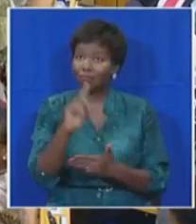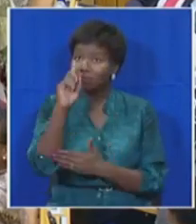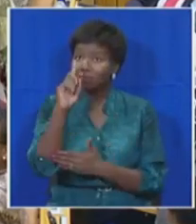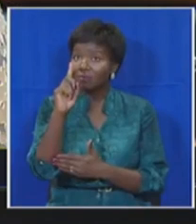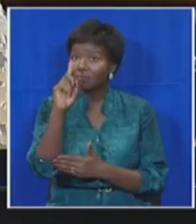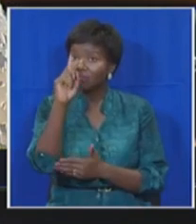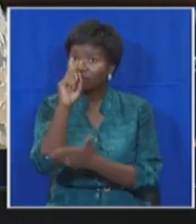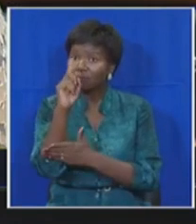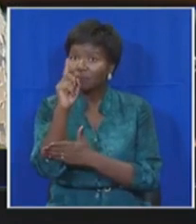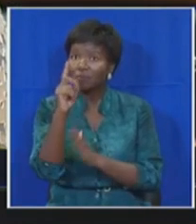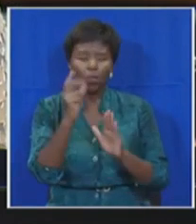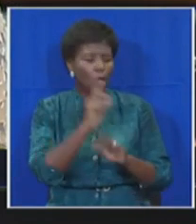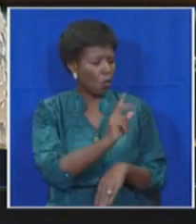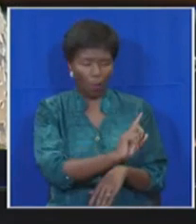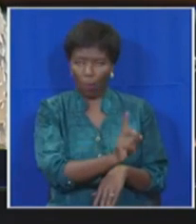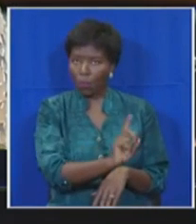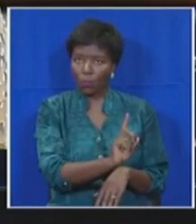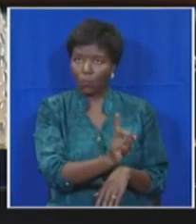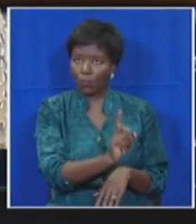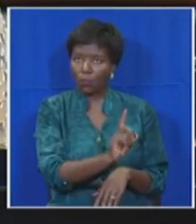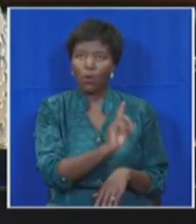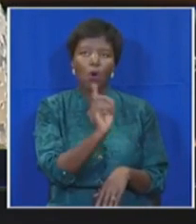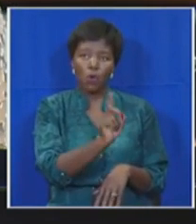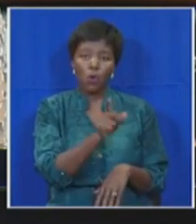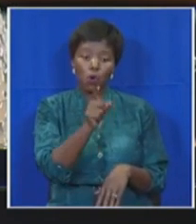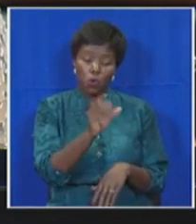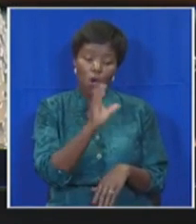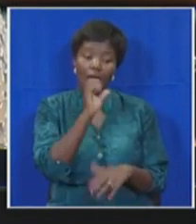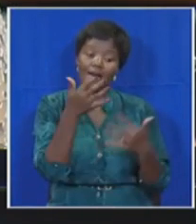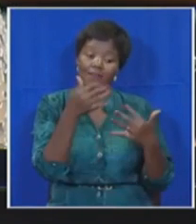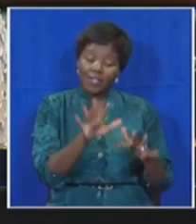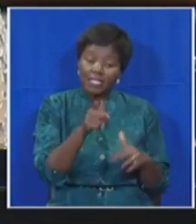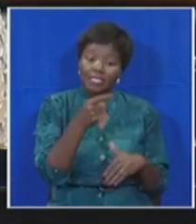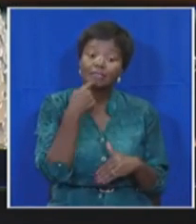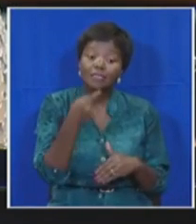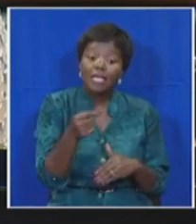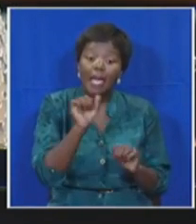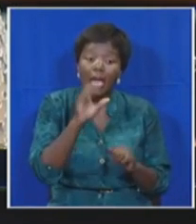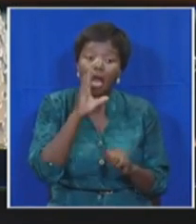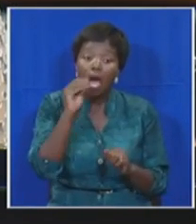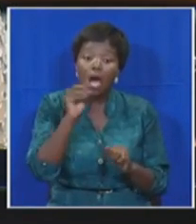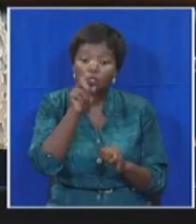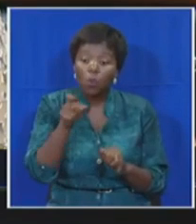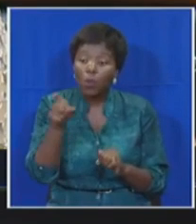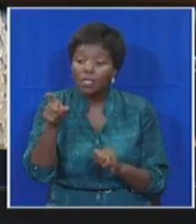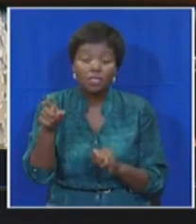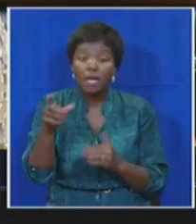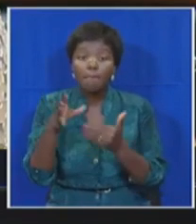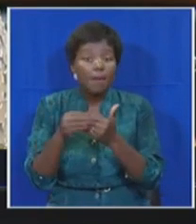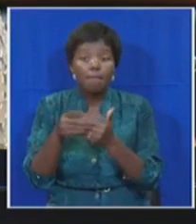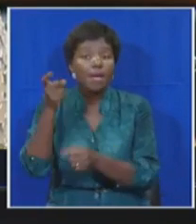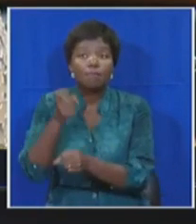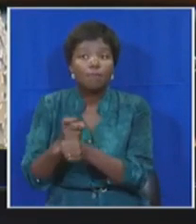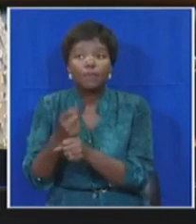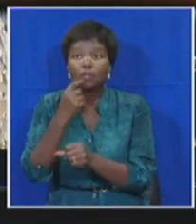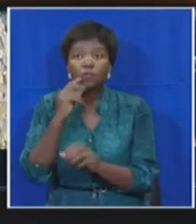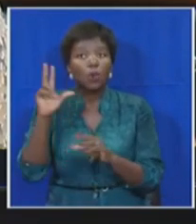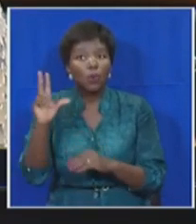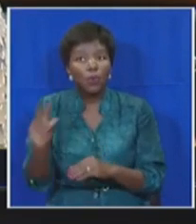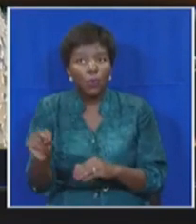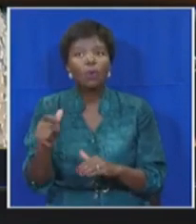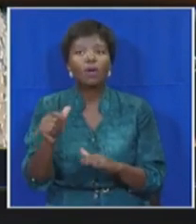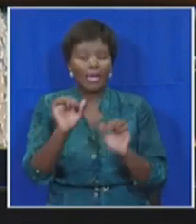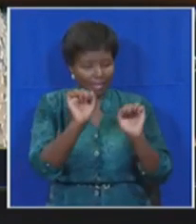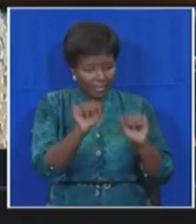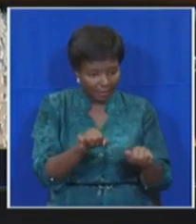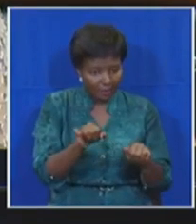Chair? no. You stood and asked whether the member wanted to take a question. I He agree, says Chair. no.